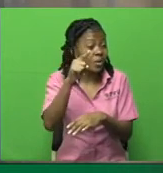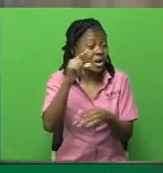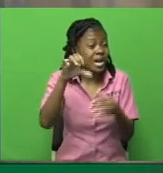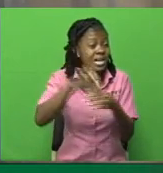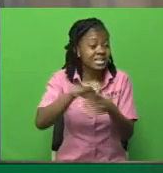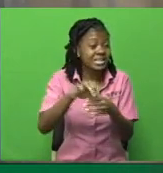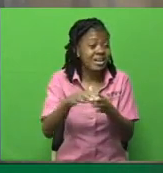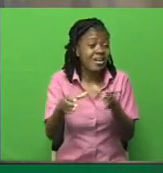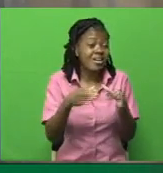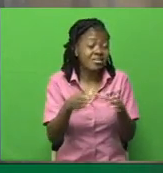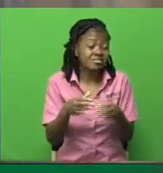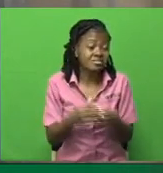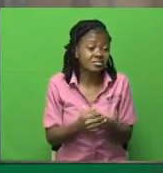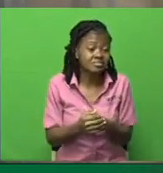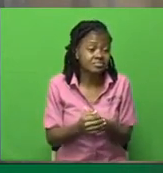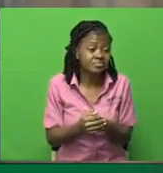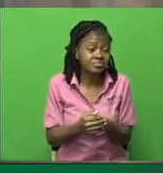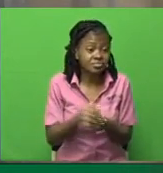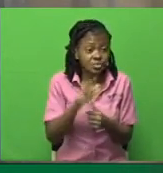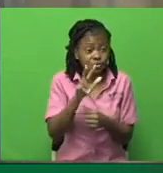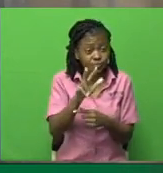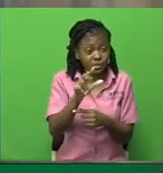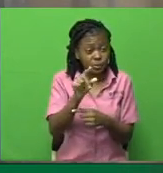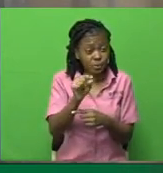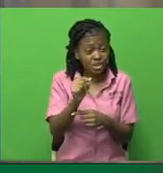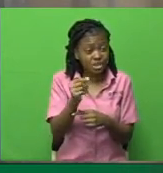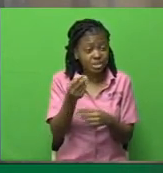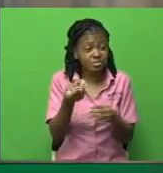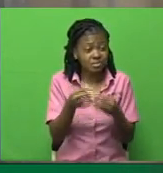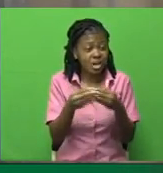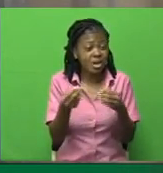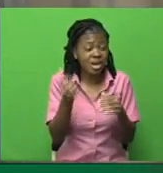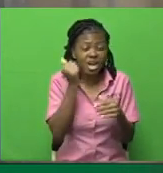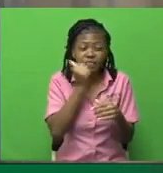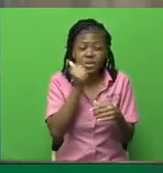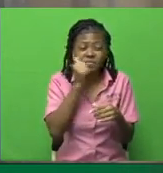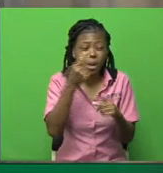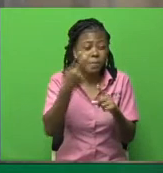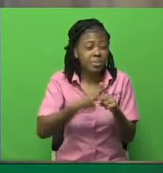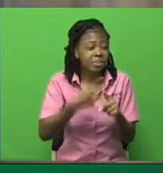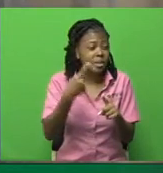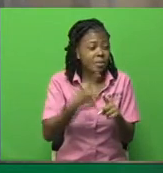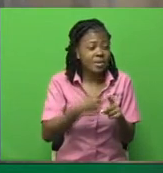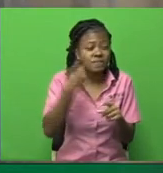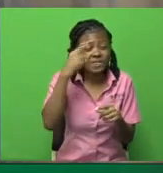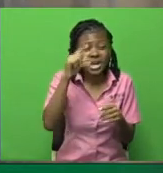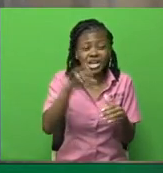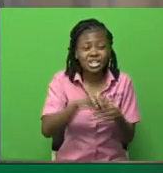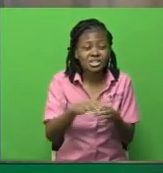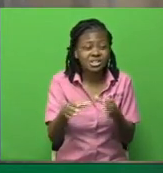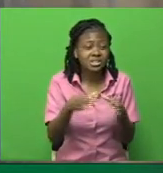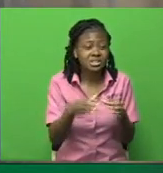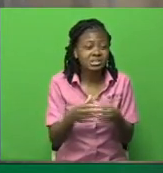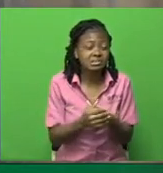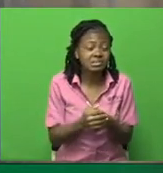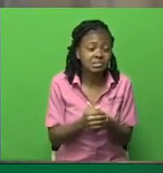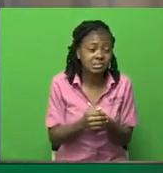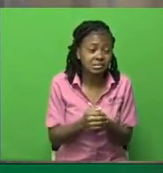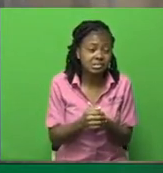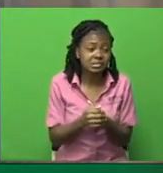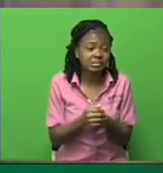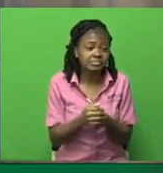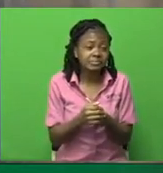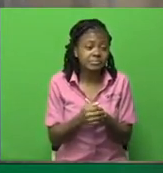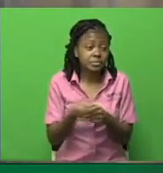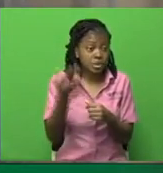of 320 every month this year alone for this age would increase from eight to eighteen dollars per